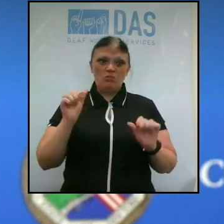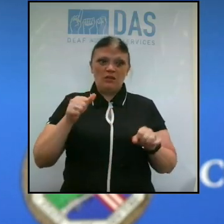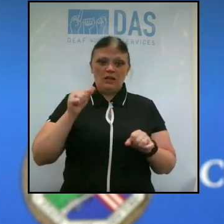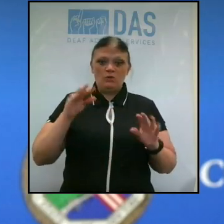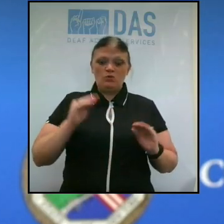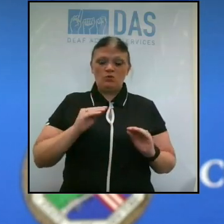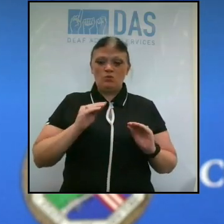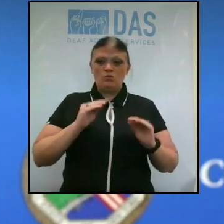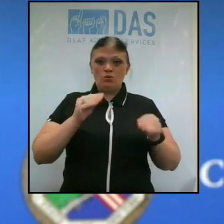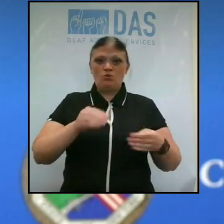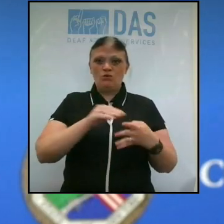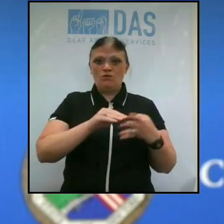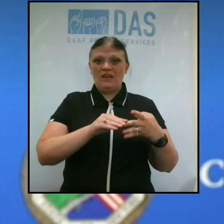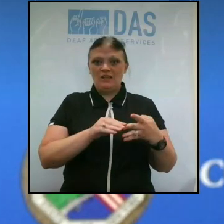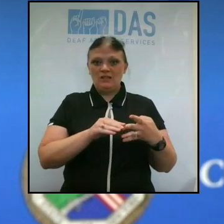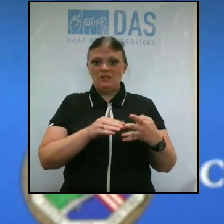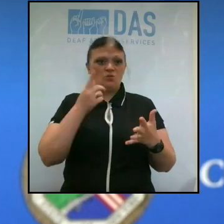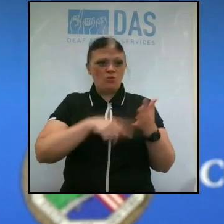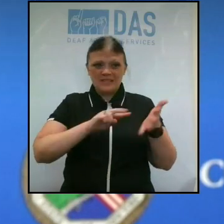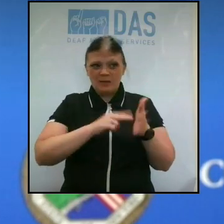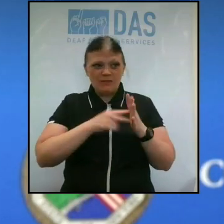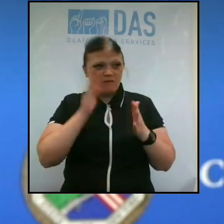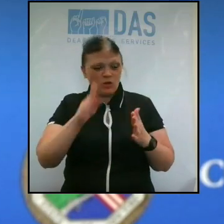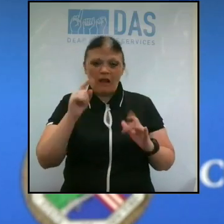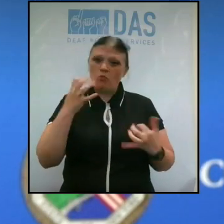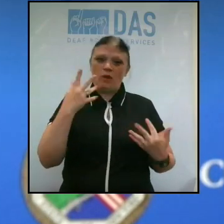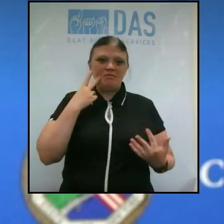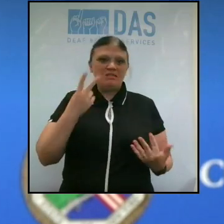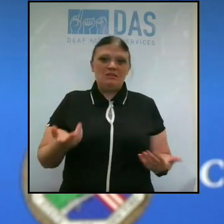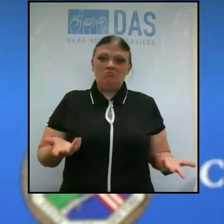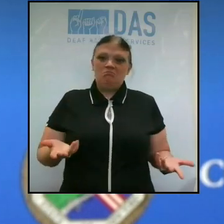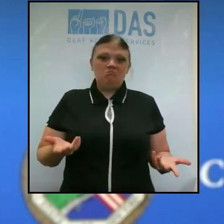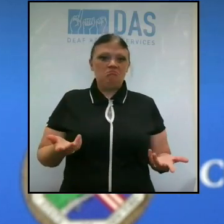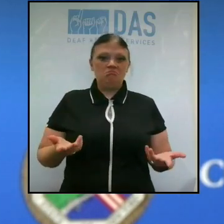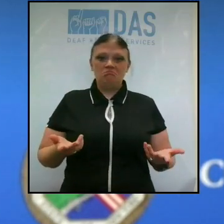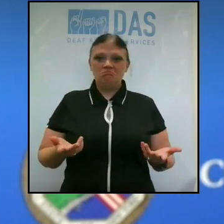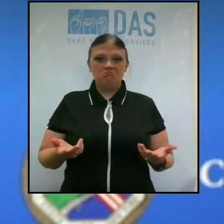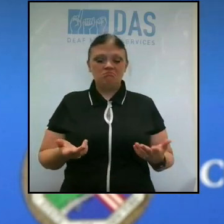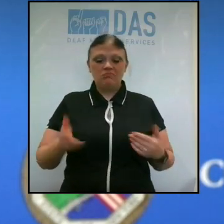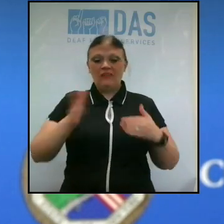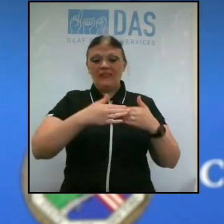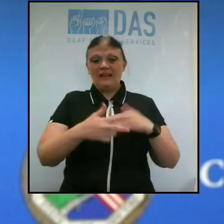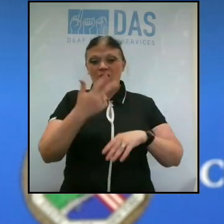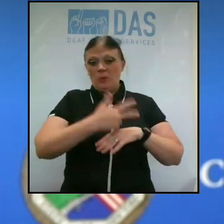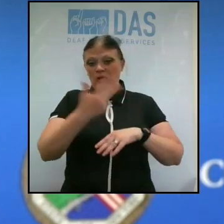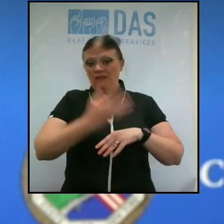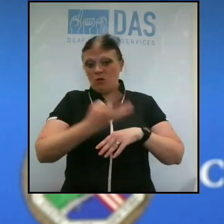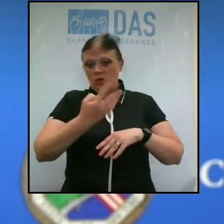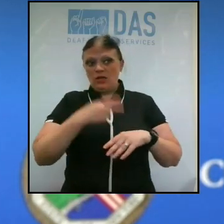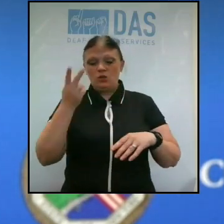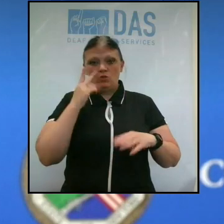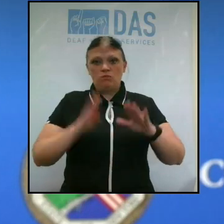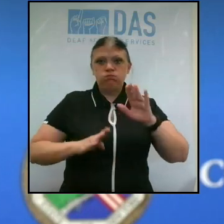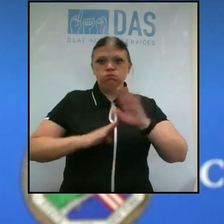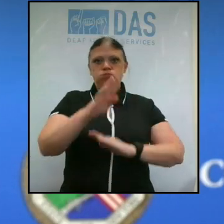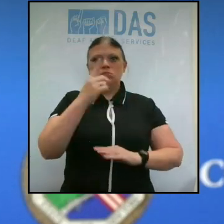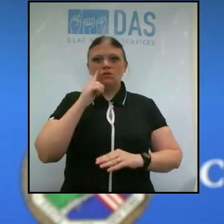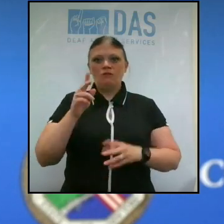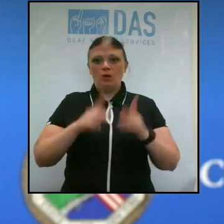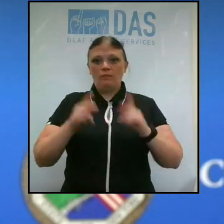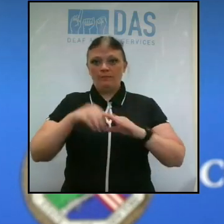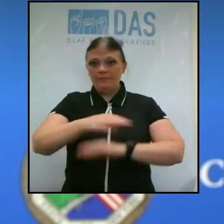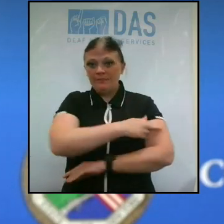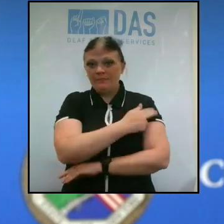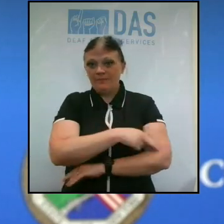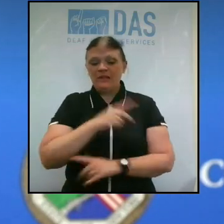2. What that means for the future, we'll just have to wait and see. If in the next 3 or 4 days we saw a big spike in hospitalizations,